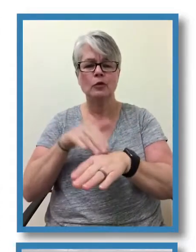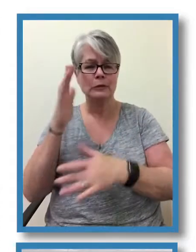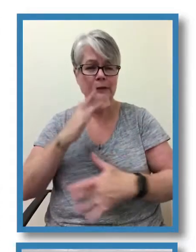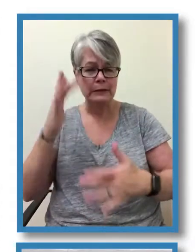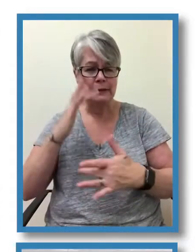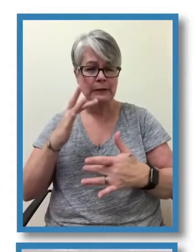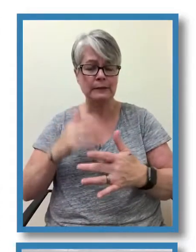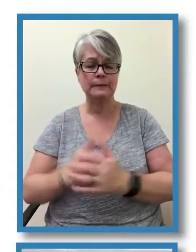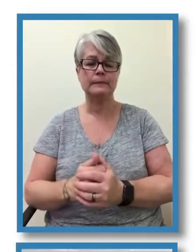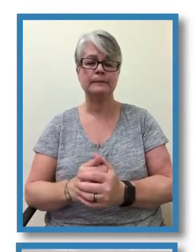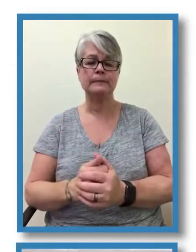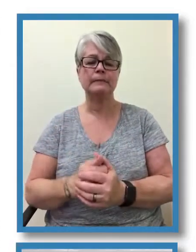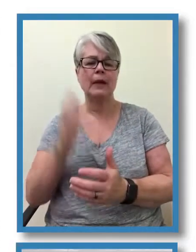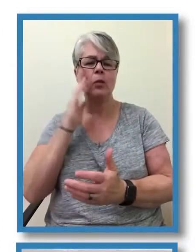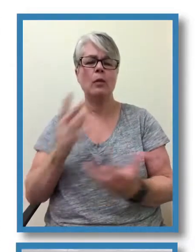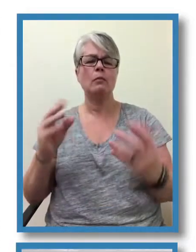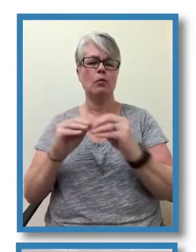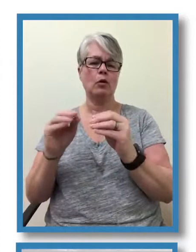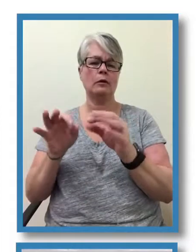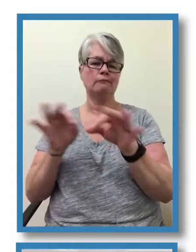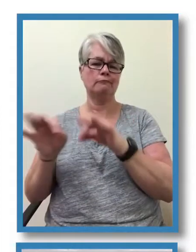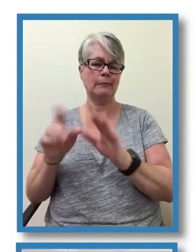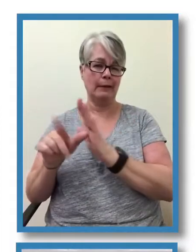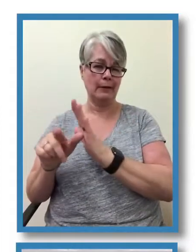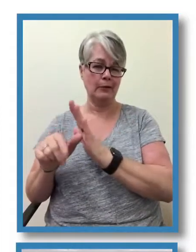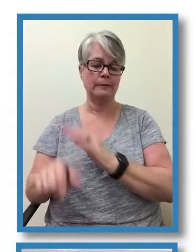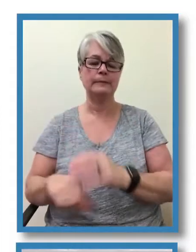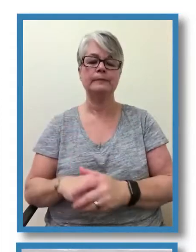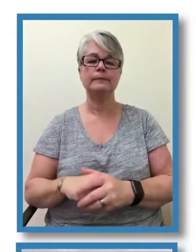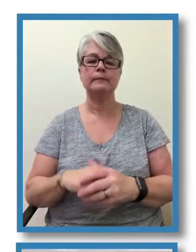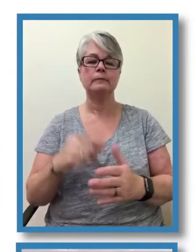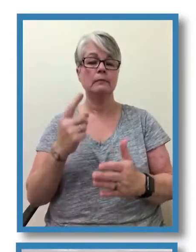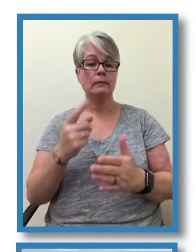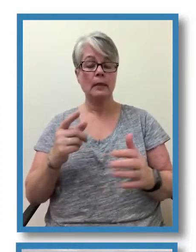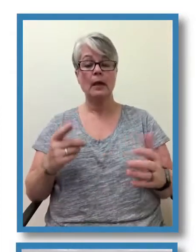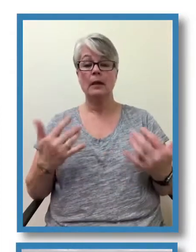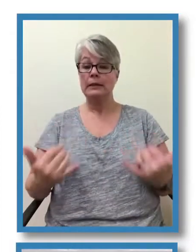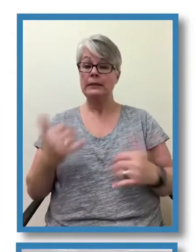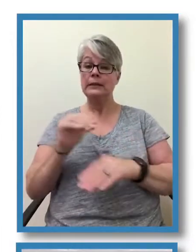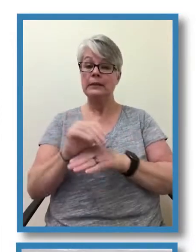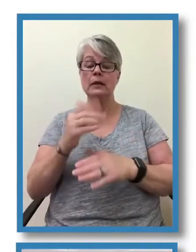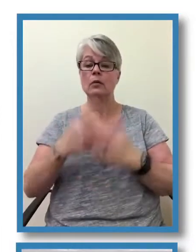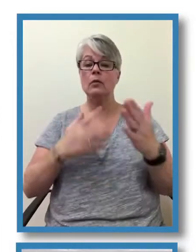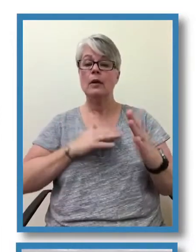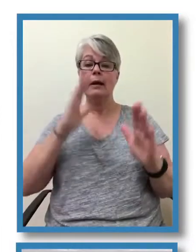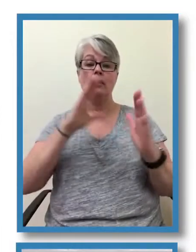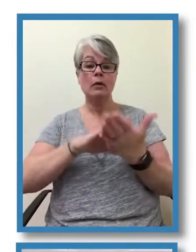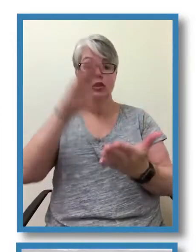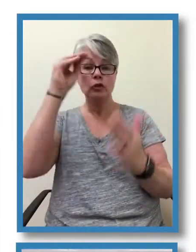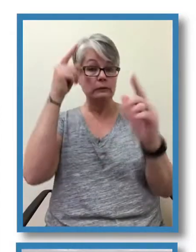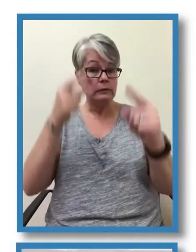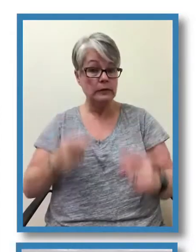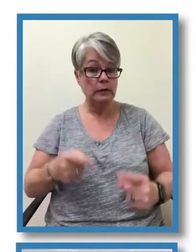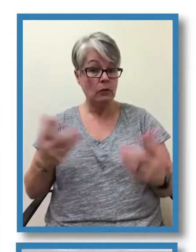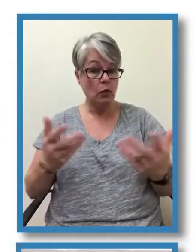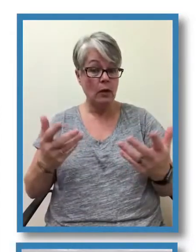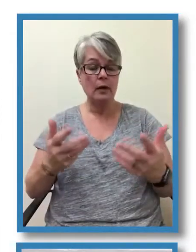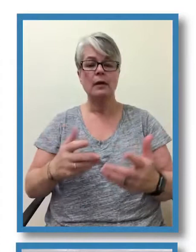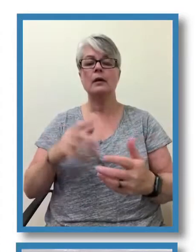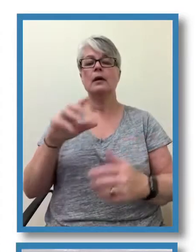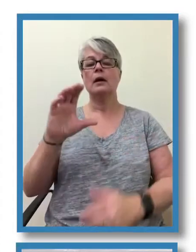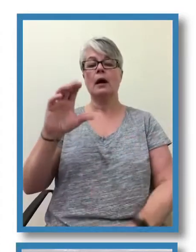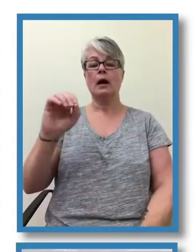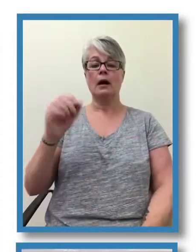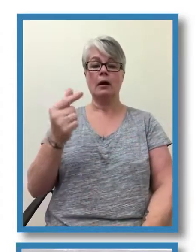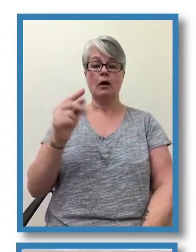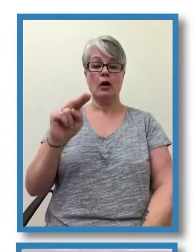and talk about some of the common underlying diseases for why people develop cognitive impairment or memory